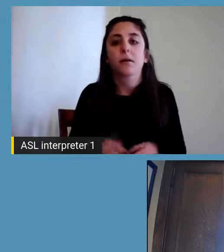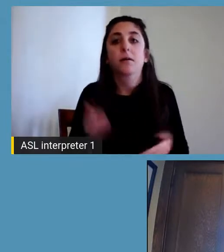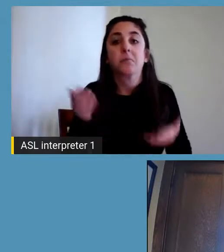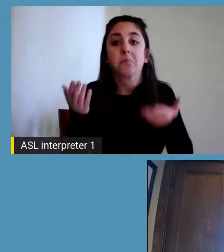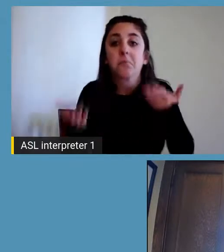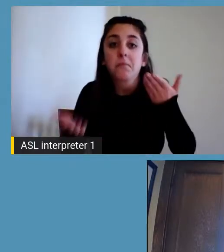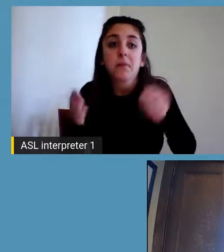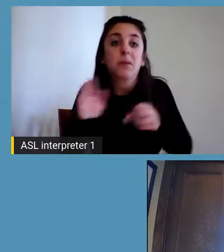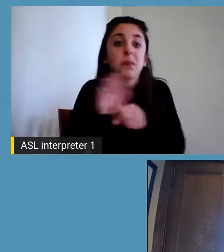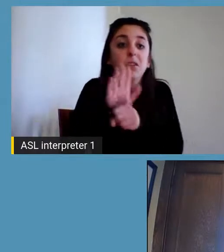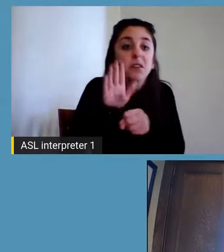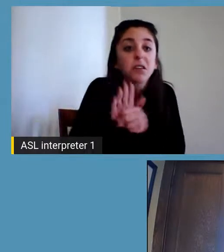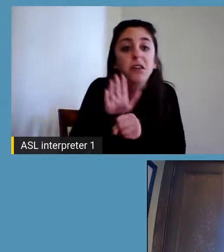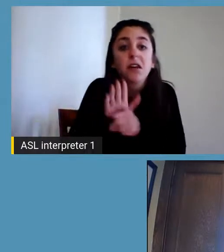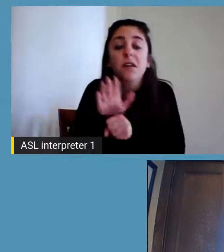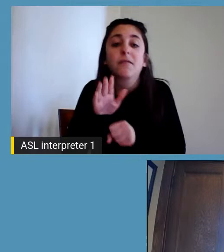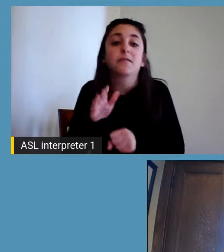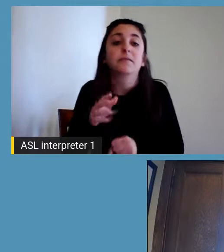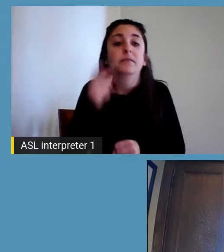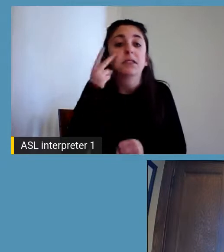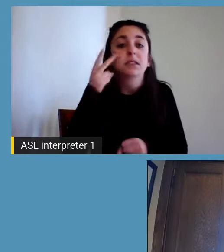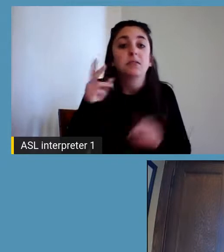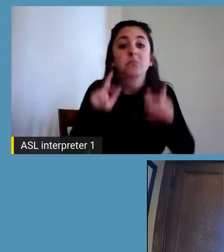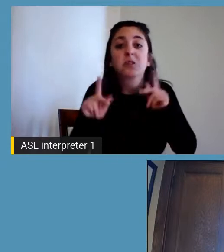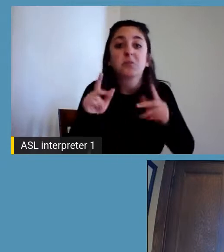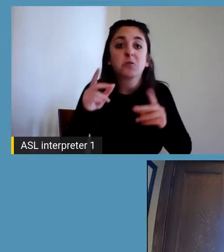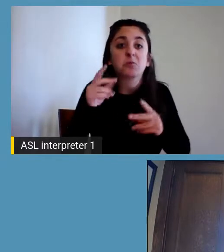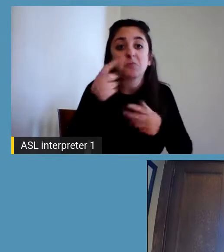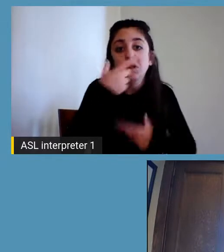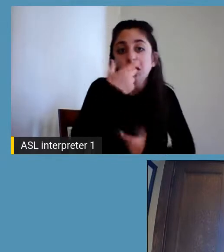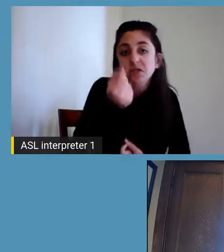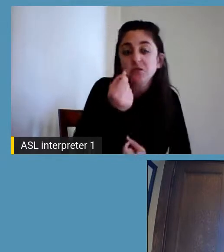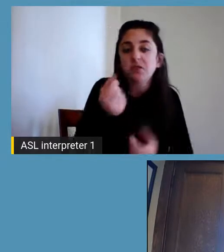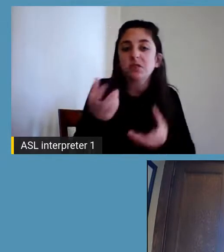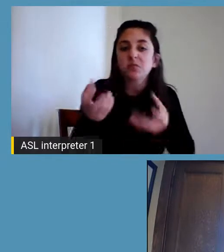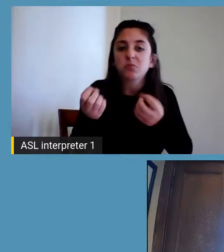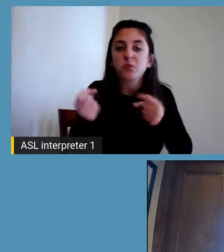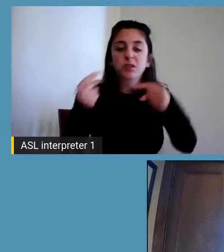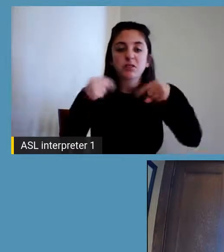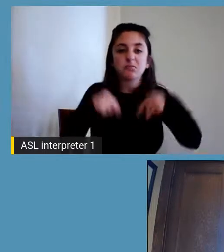getting a few interested people coming to you to talk. Yeah, okay.